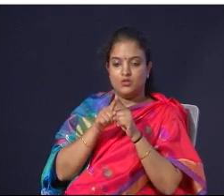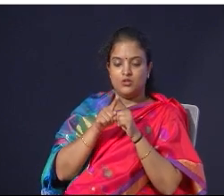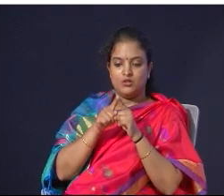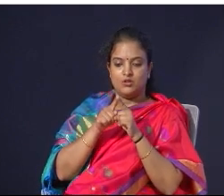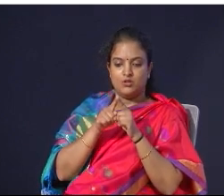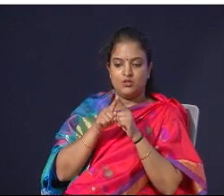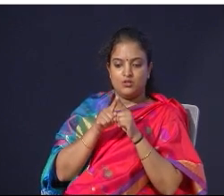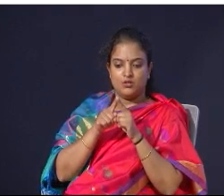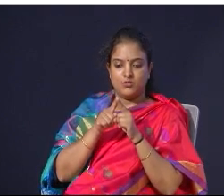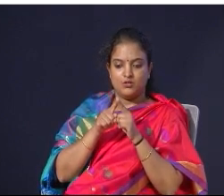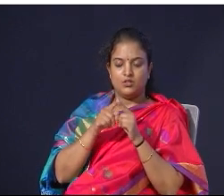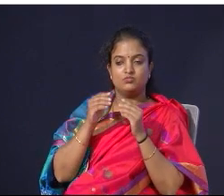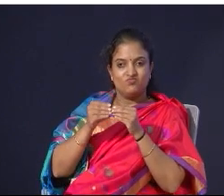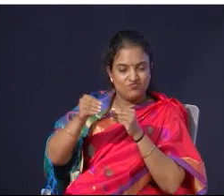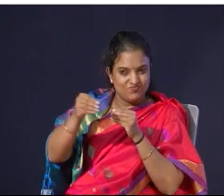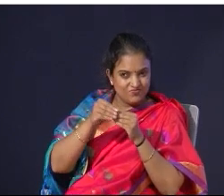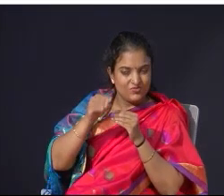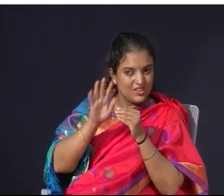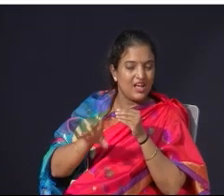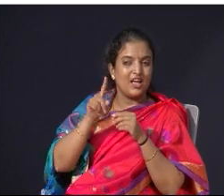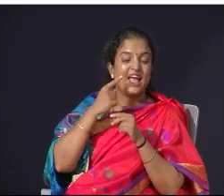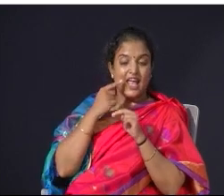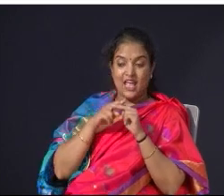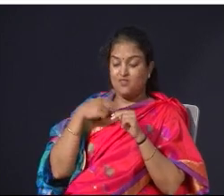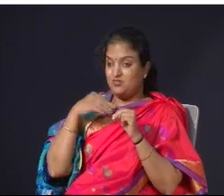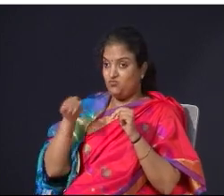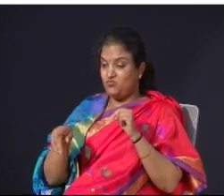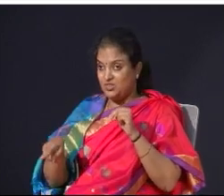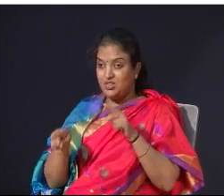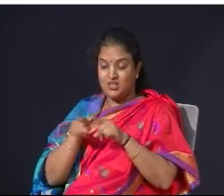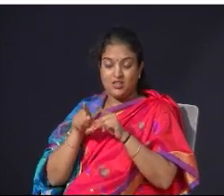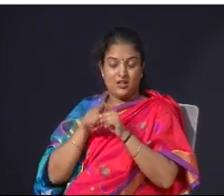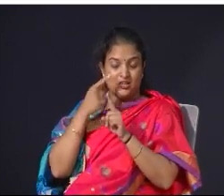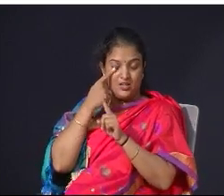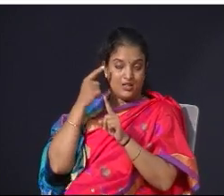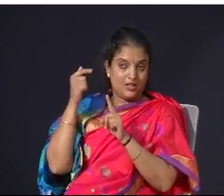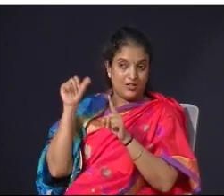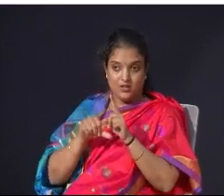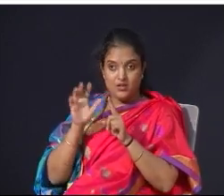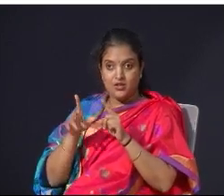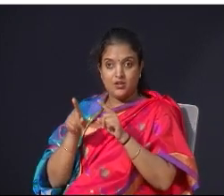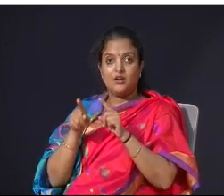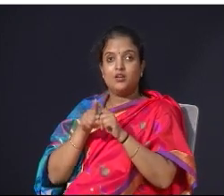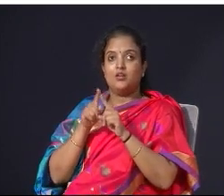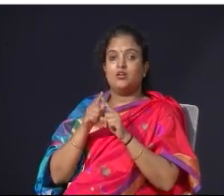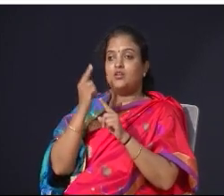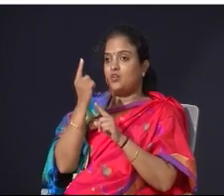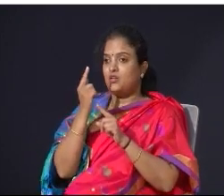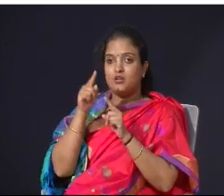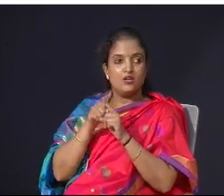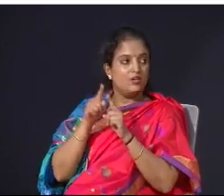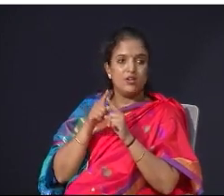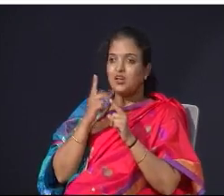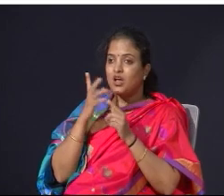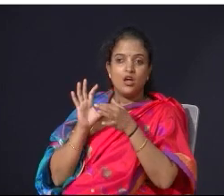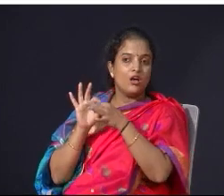meter, it's going to be of no use. If my child has a right field loss and I start presenting things in the right field loss, it's not